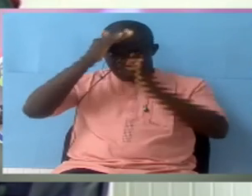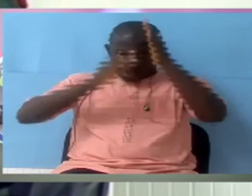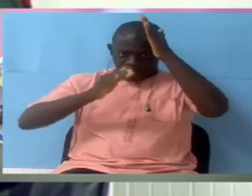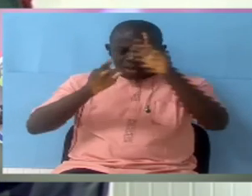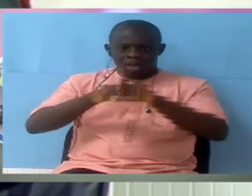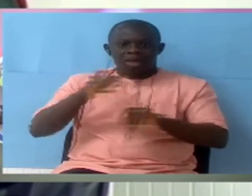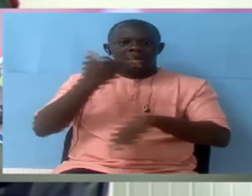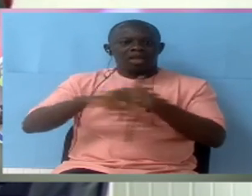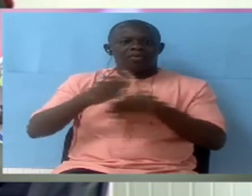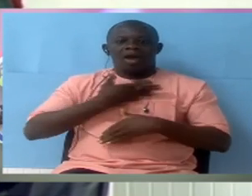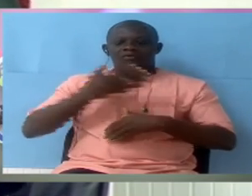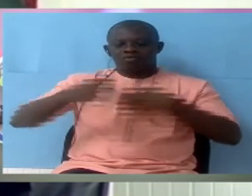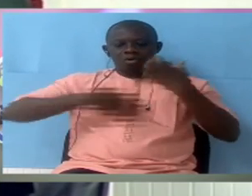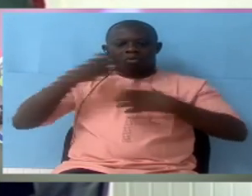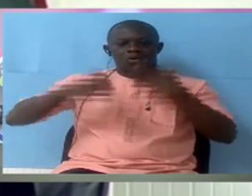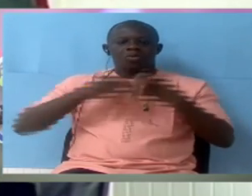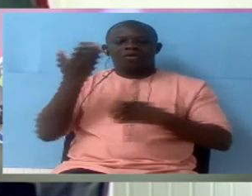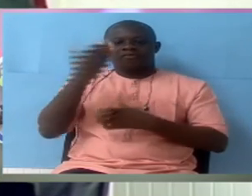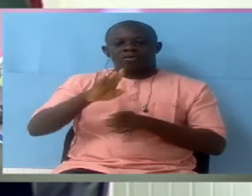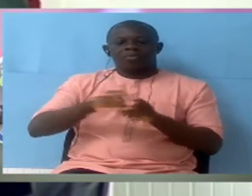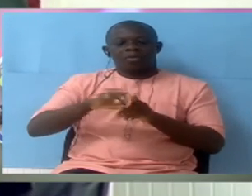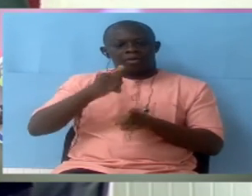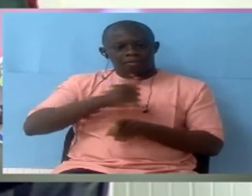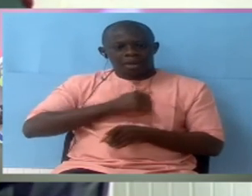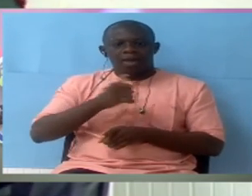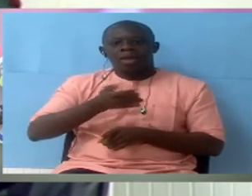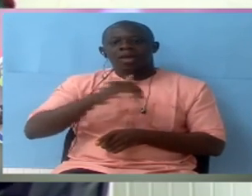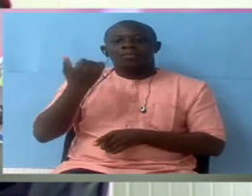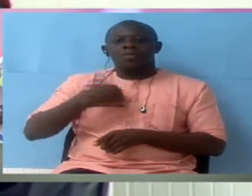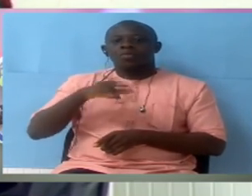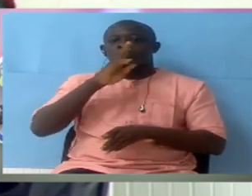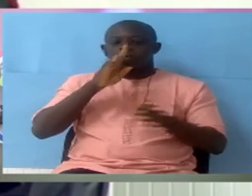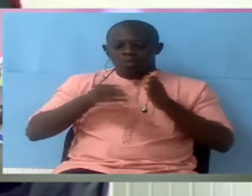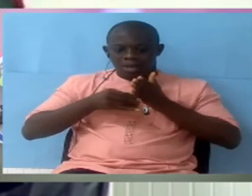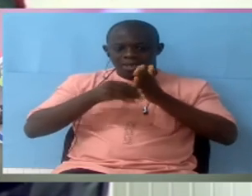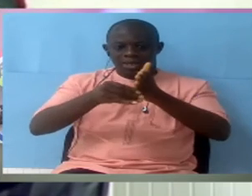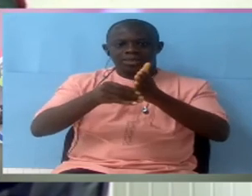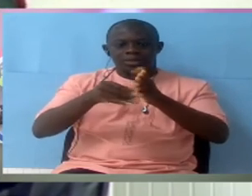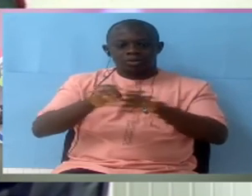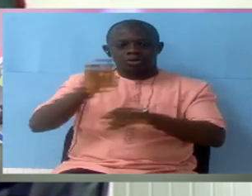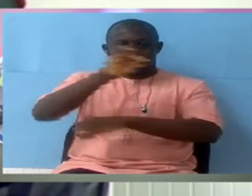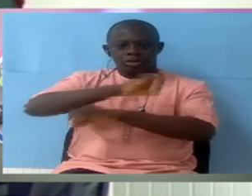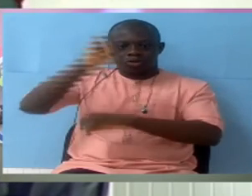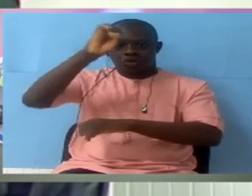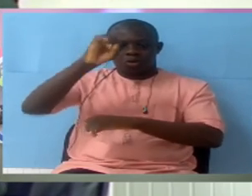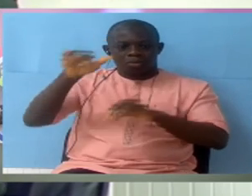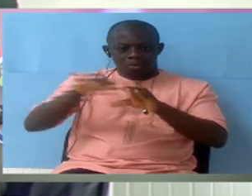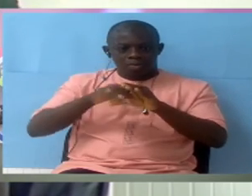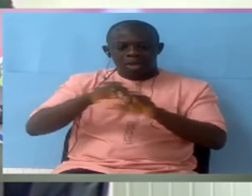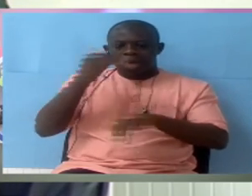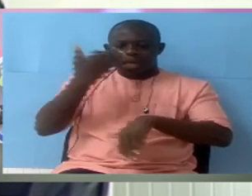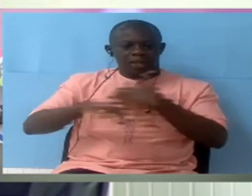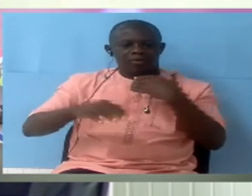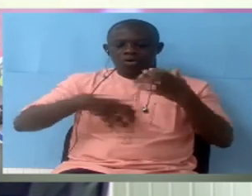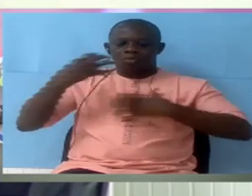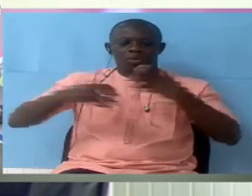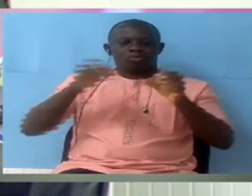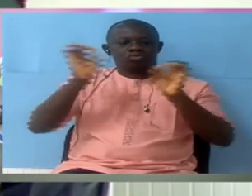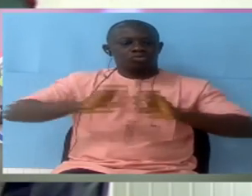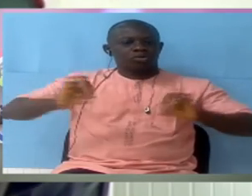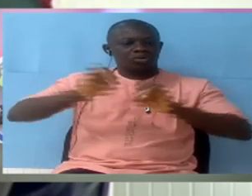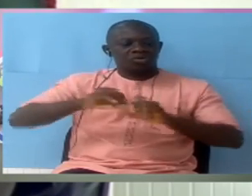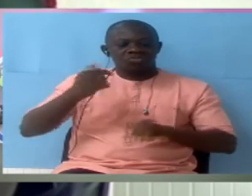query from my superiors. Te suma njiti amut ken ko musa def ben tawat ci suma mbir. I've never been to